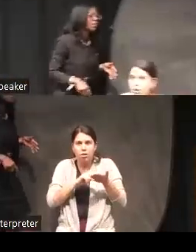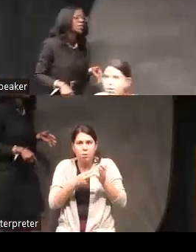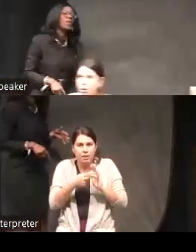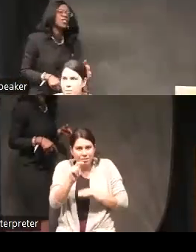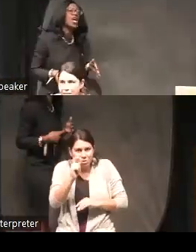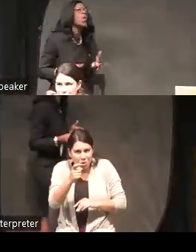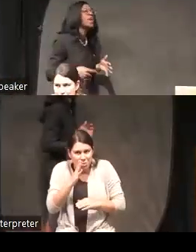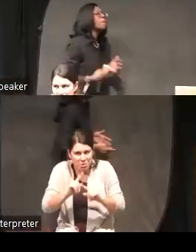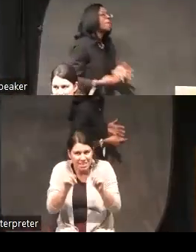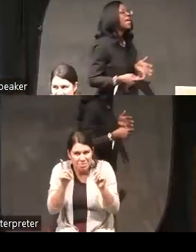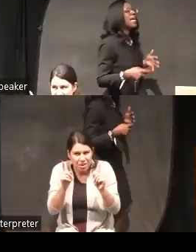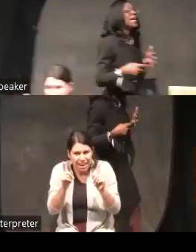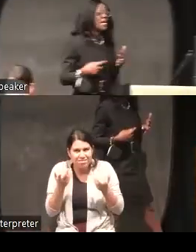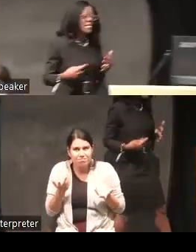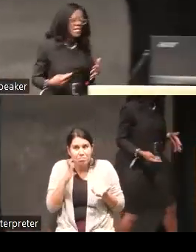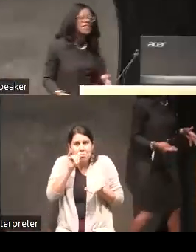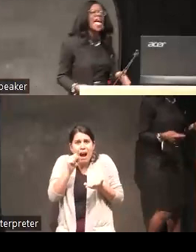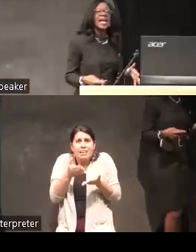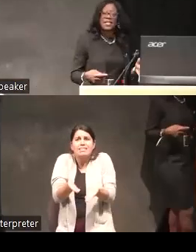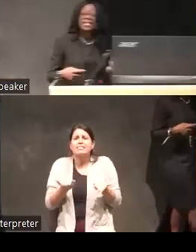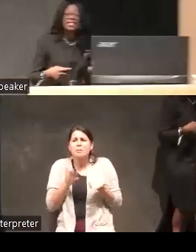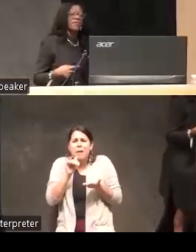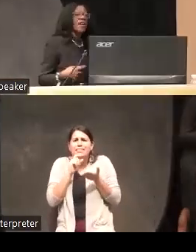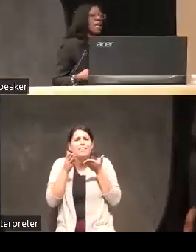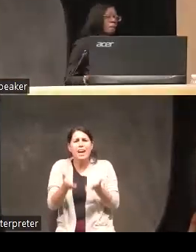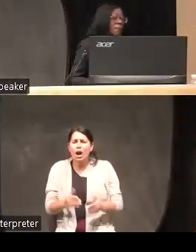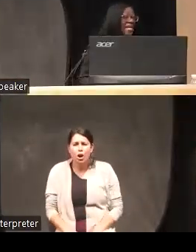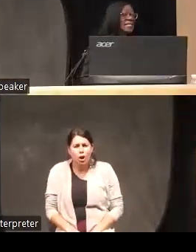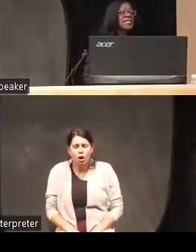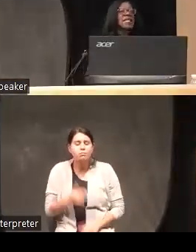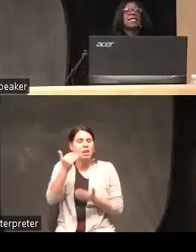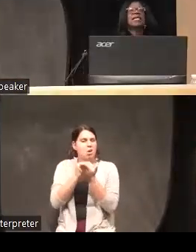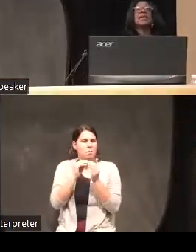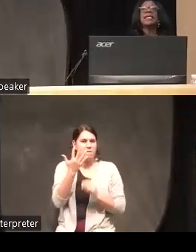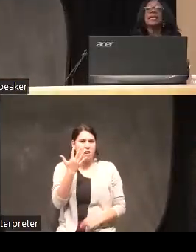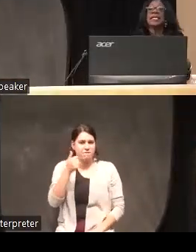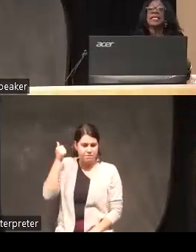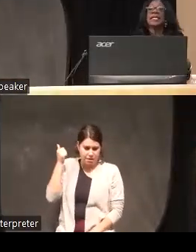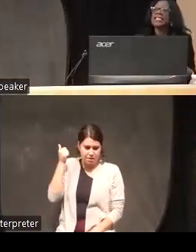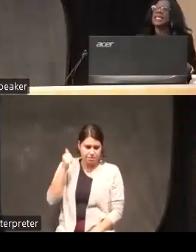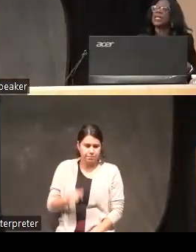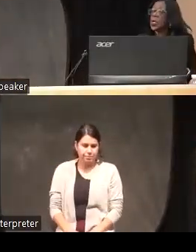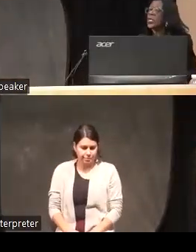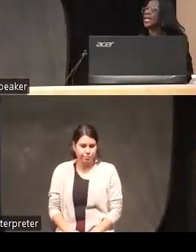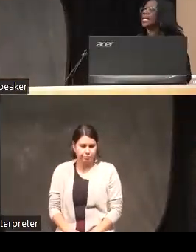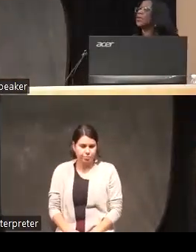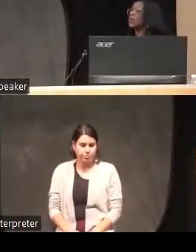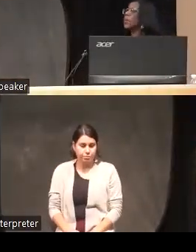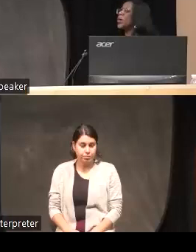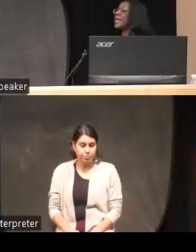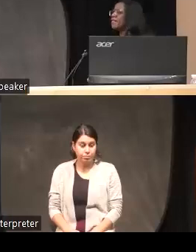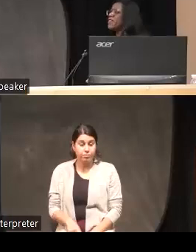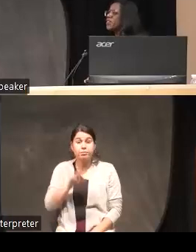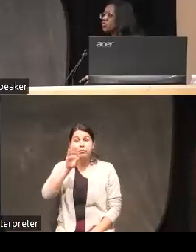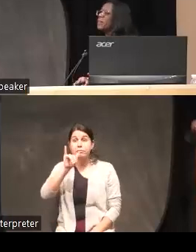this point. The question is, are we going to make the fact, lesson number 5, that bias is correlated with